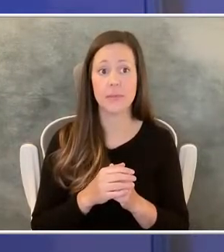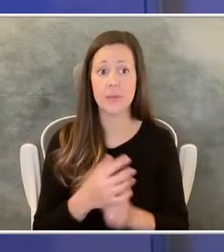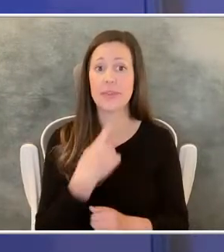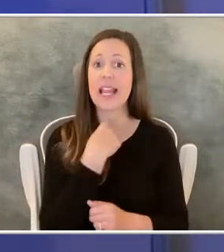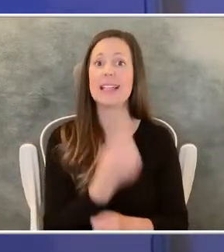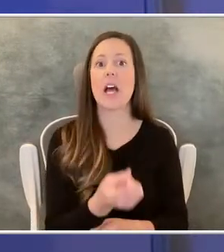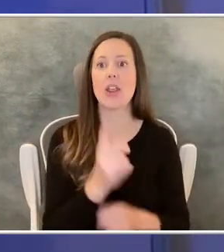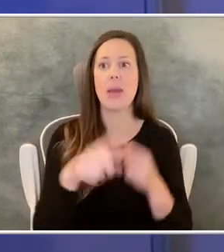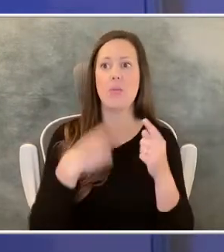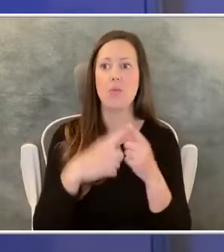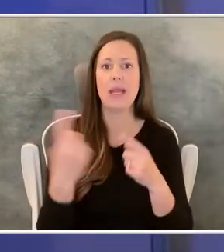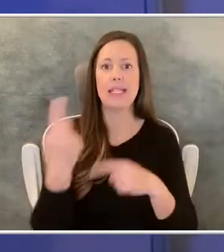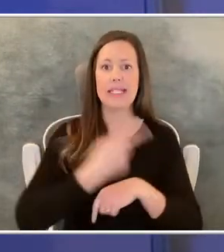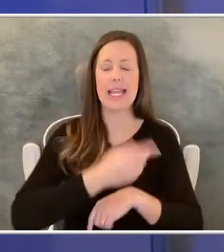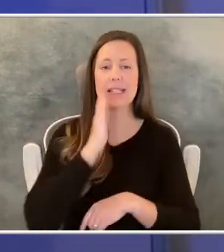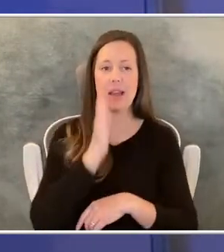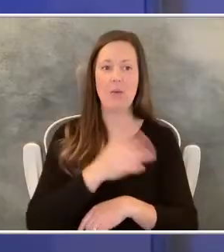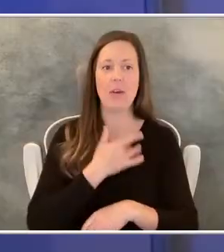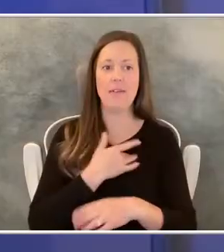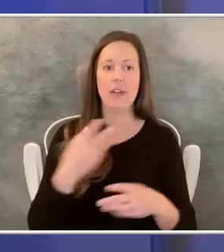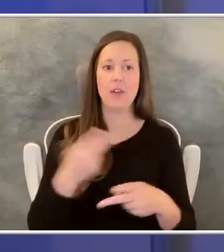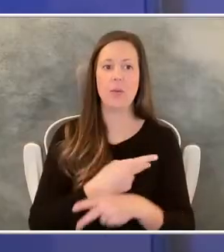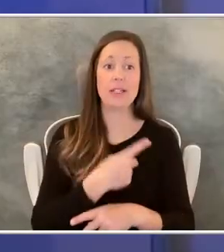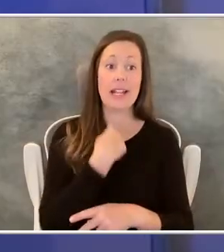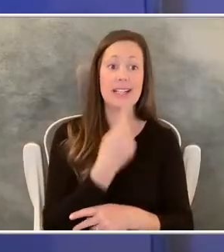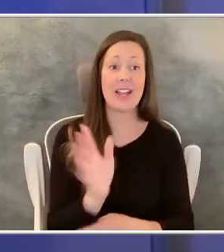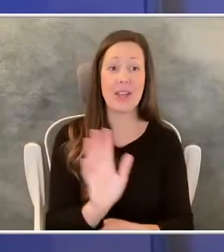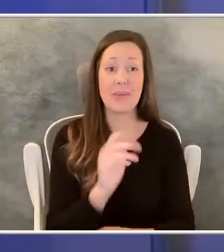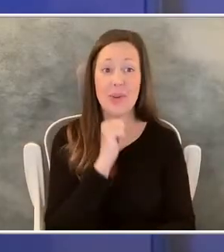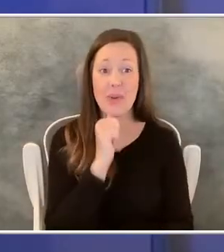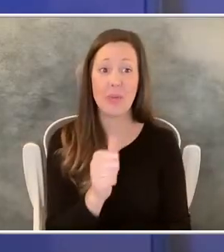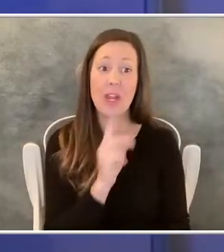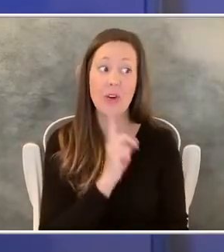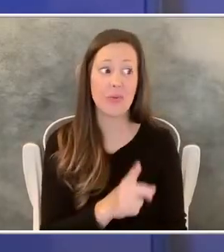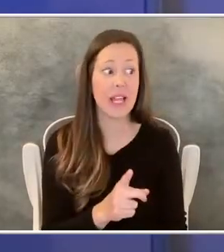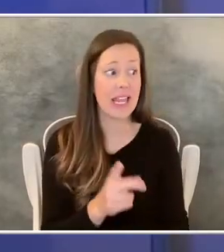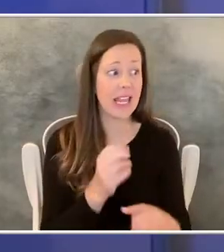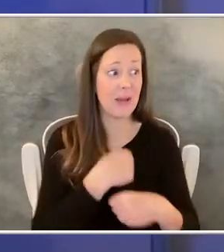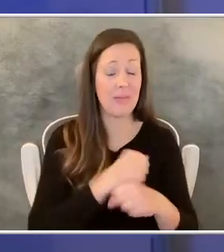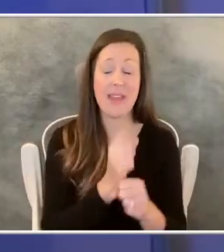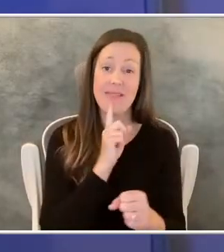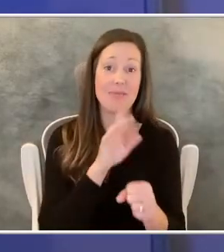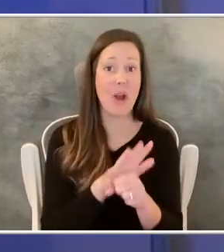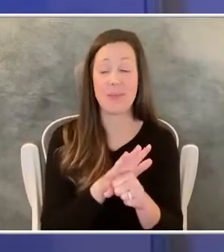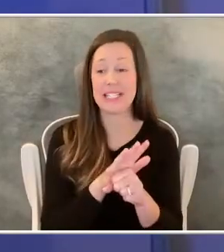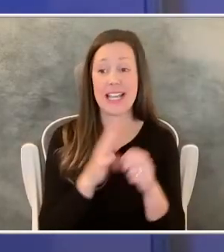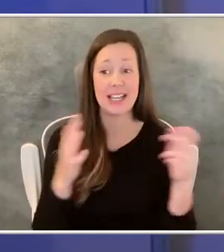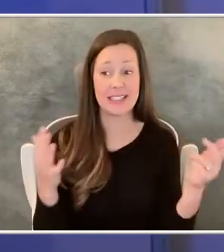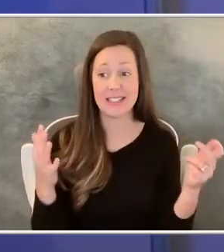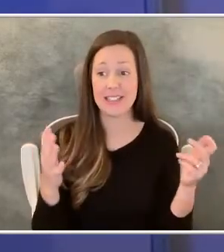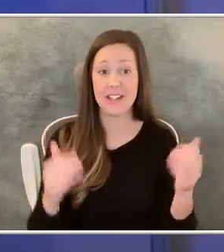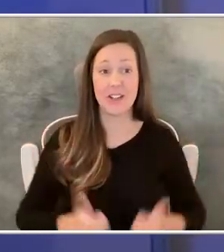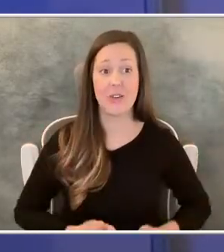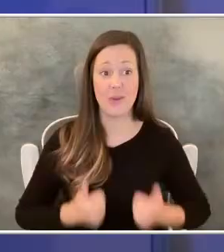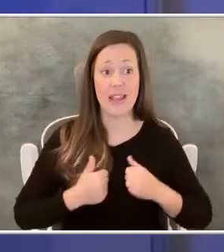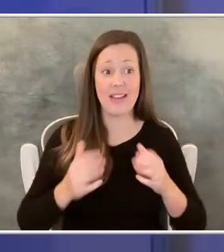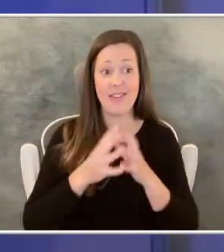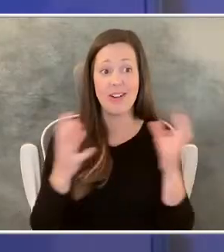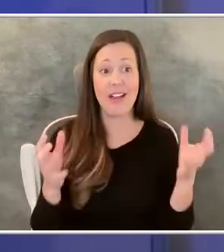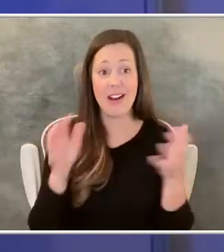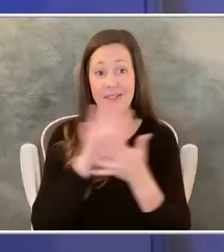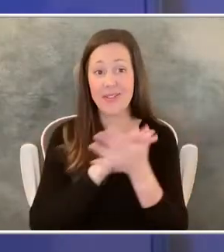And I tell them that we don't make a lot of promises. In this world, we live in a lot of gray, not a lot of black and